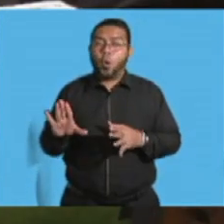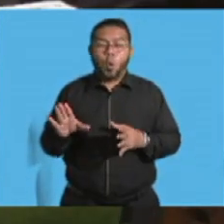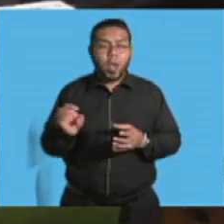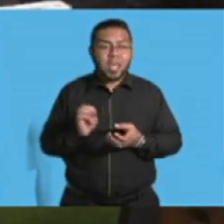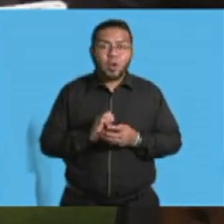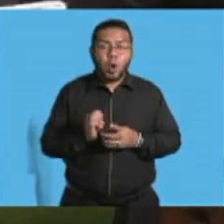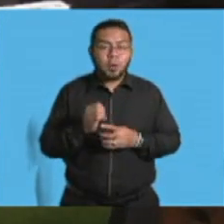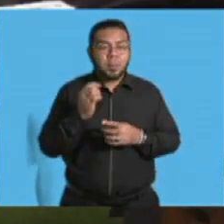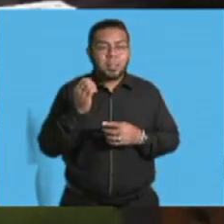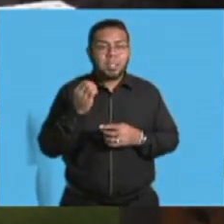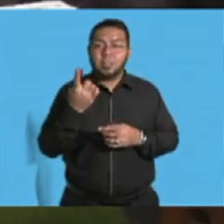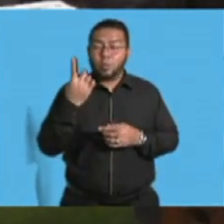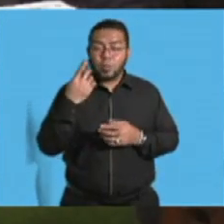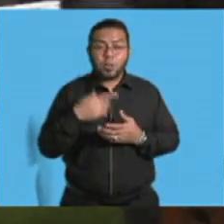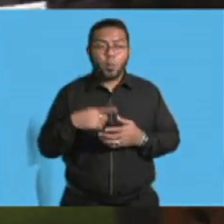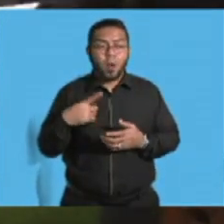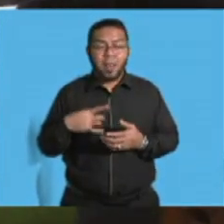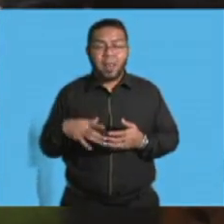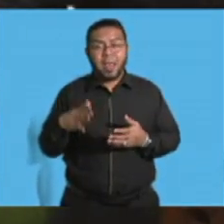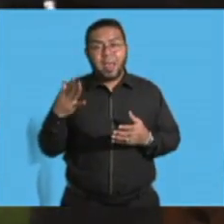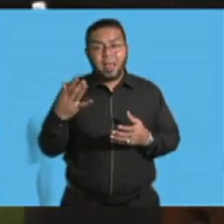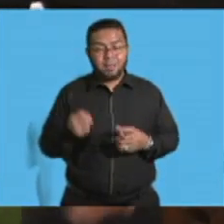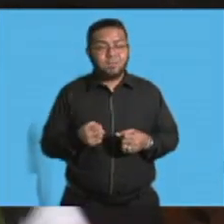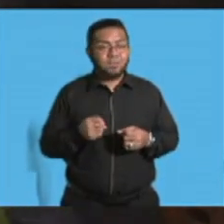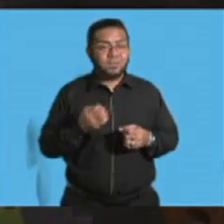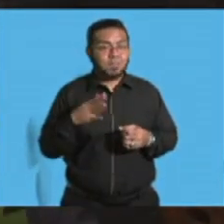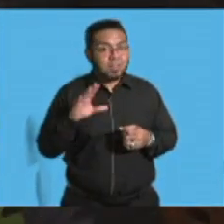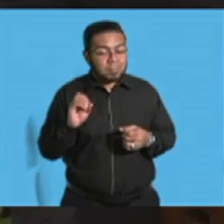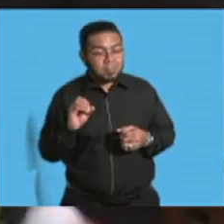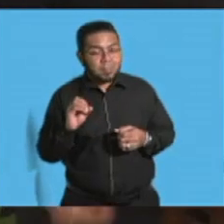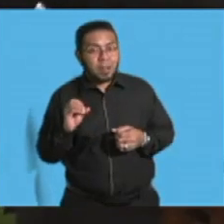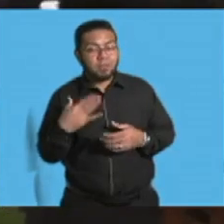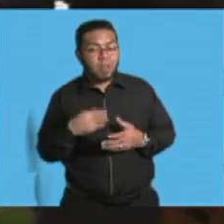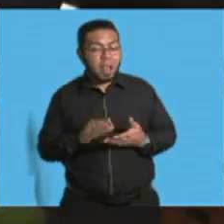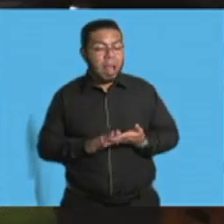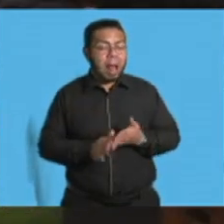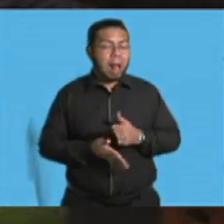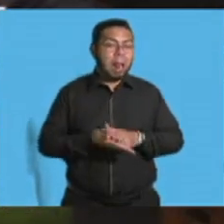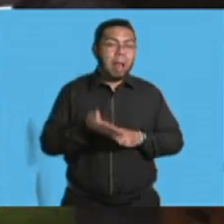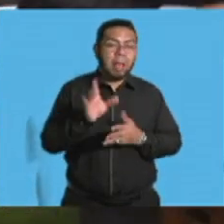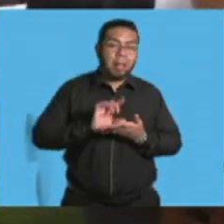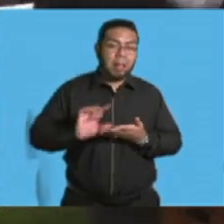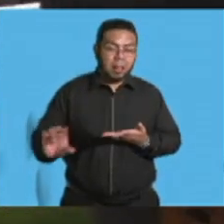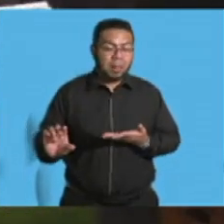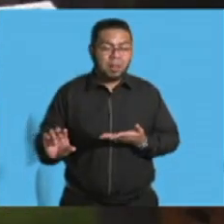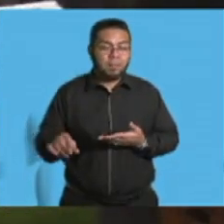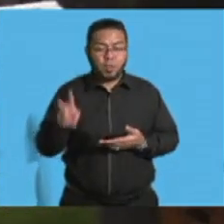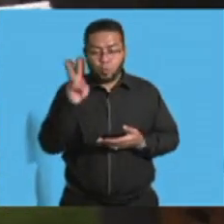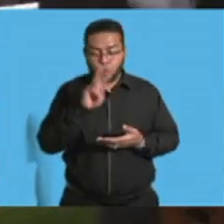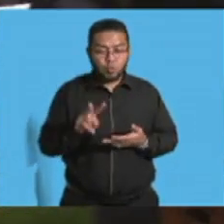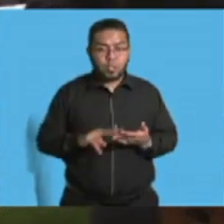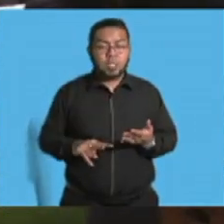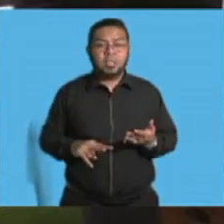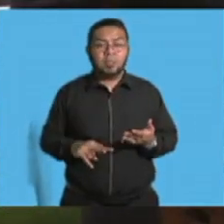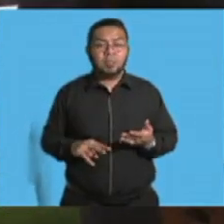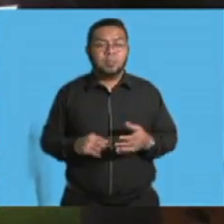reason why Head 50, Madam Speaker, actually has a large allocation, again if they bothered to read, Madam